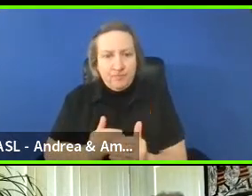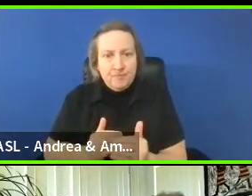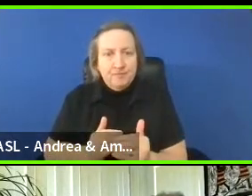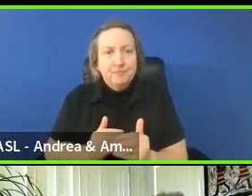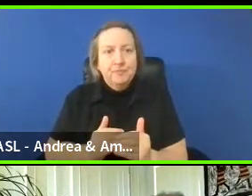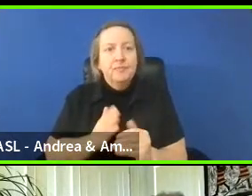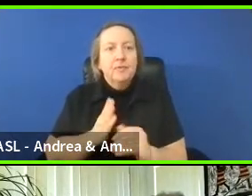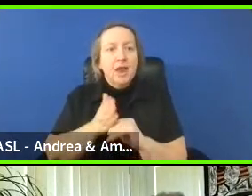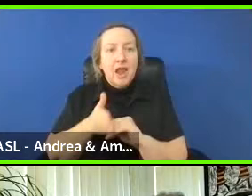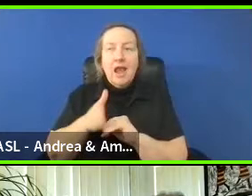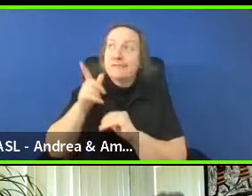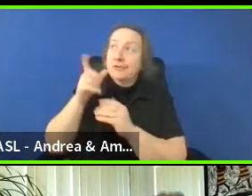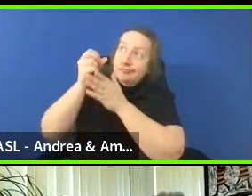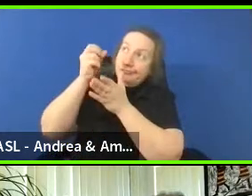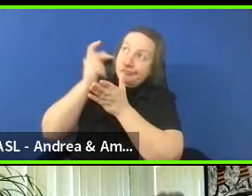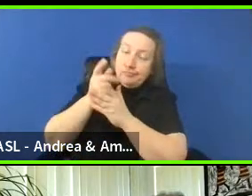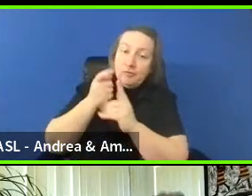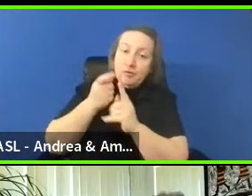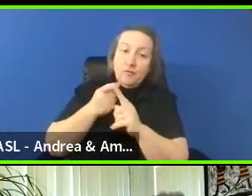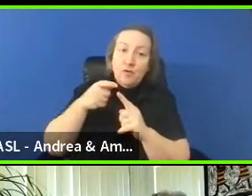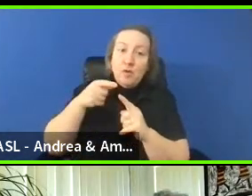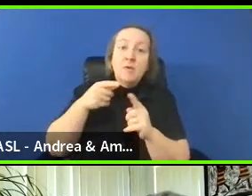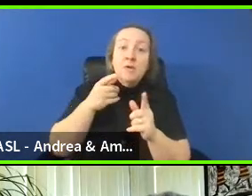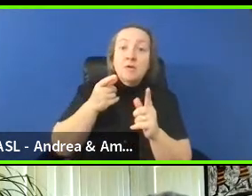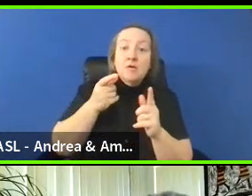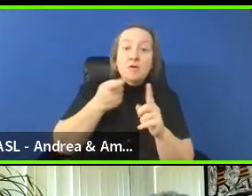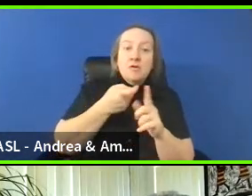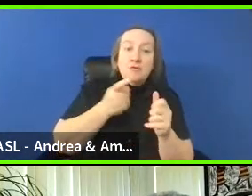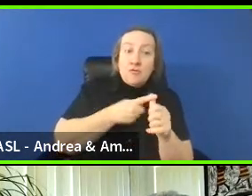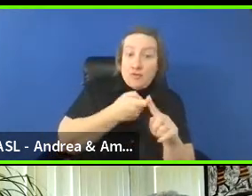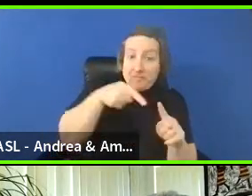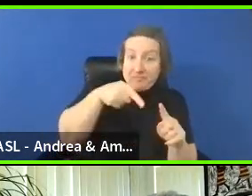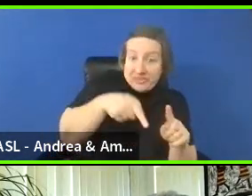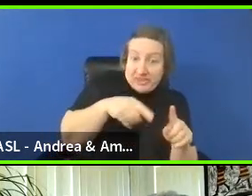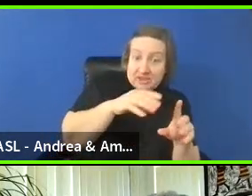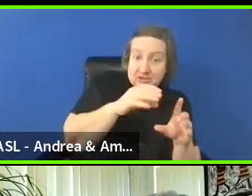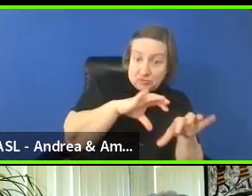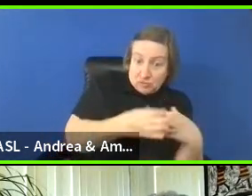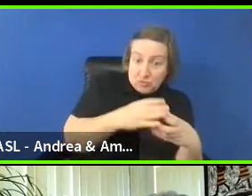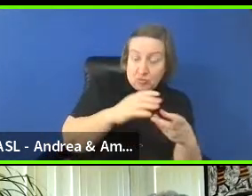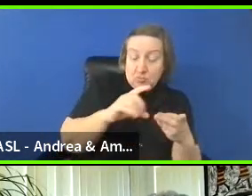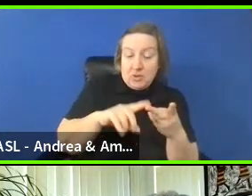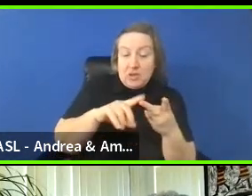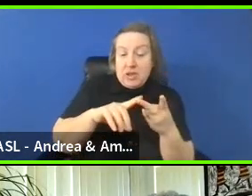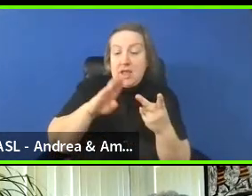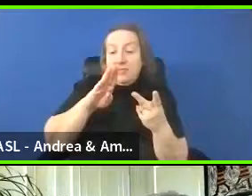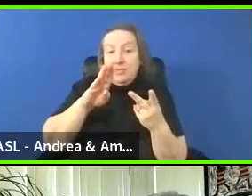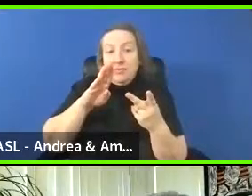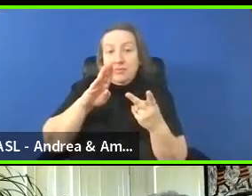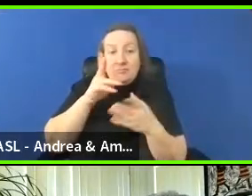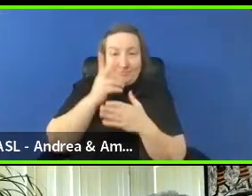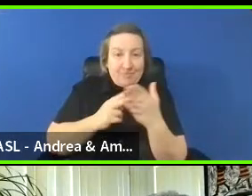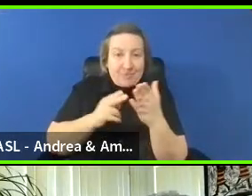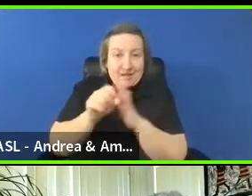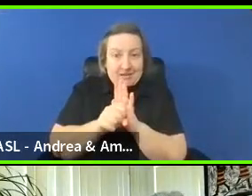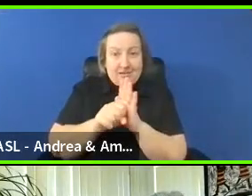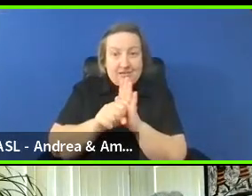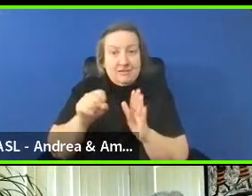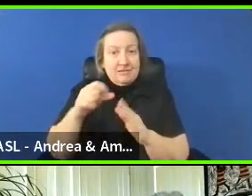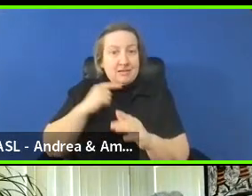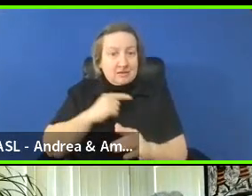the endorsements from this body, as well as the bi-state legislative group to move